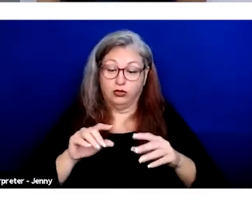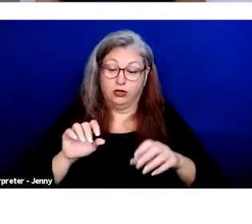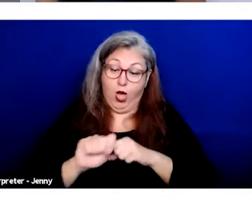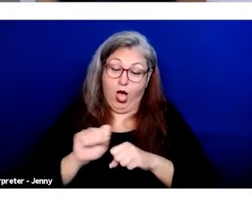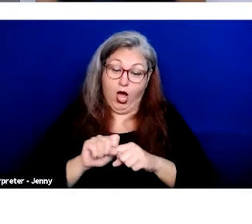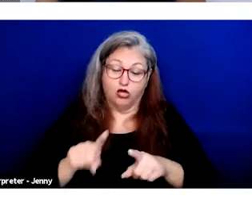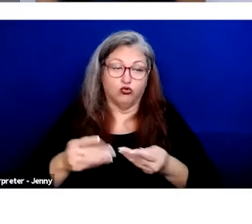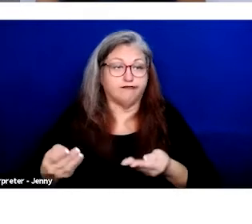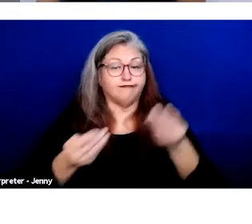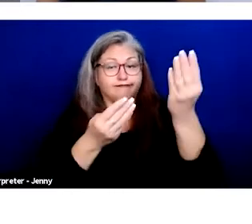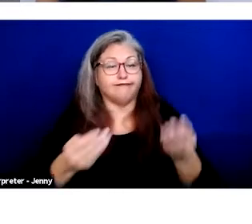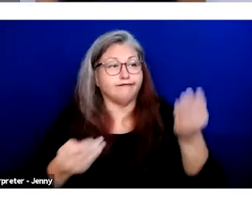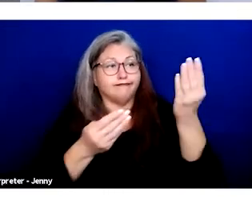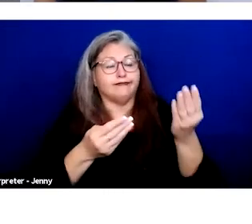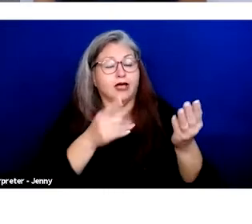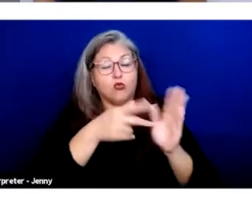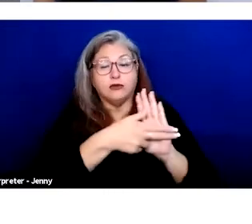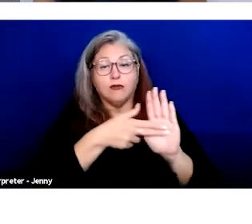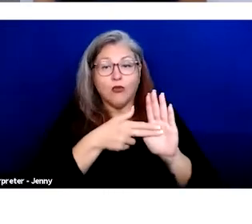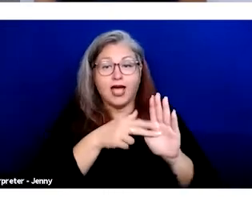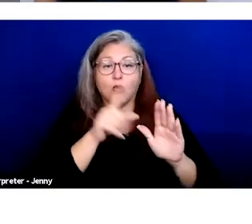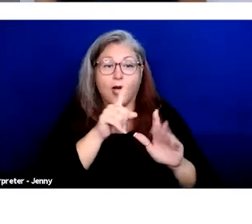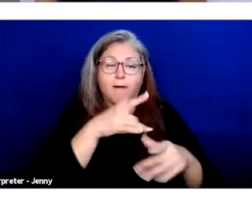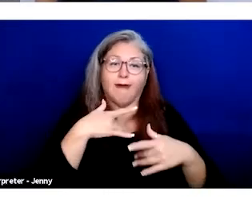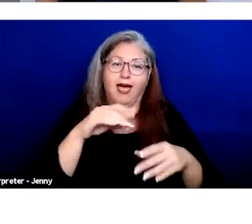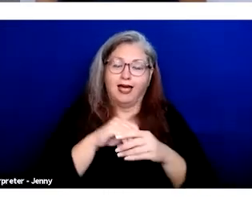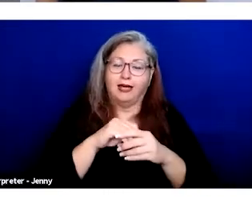power to brands that are largely in the global North.